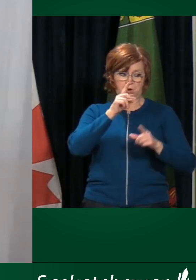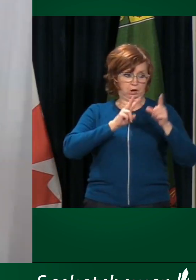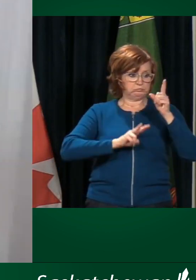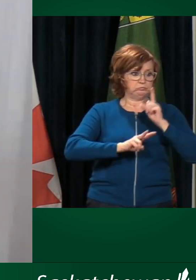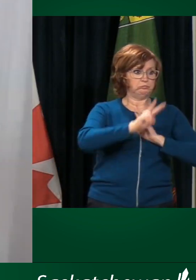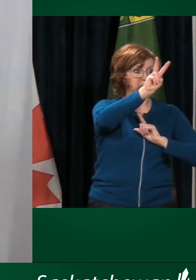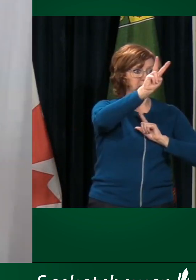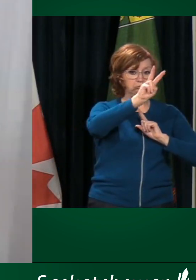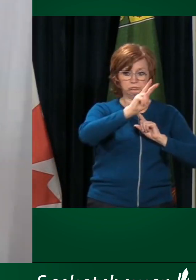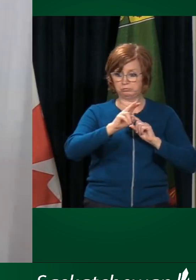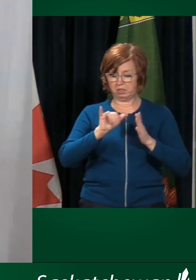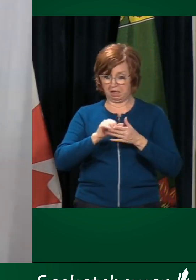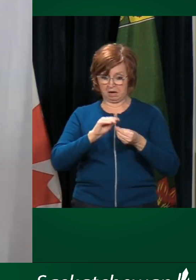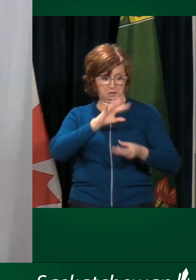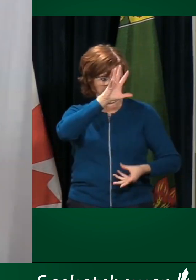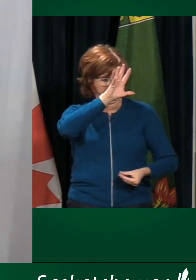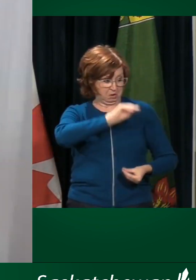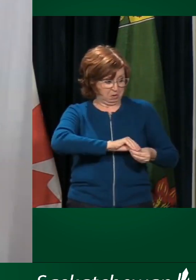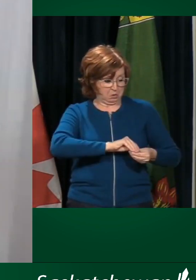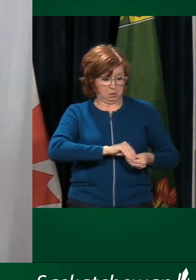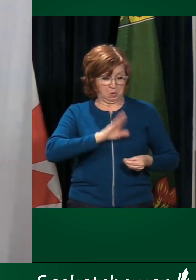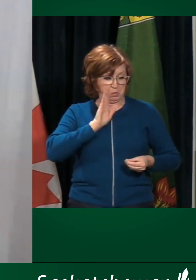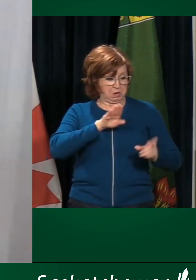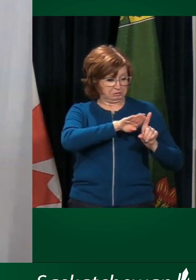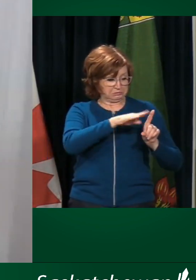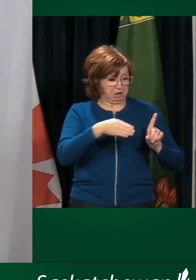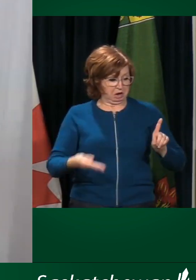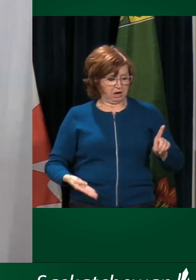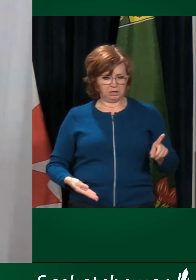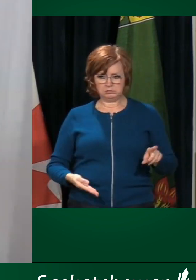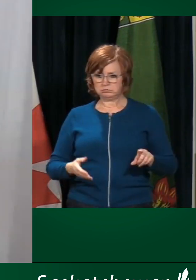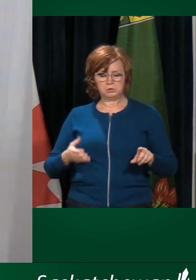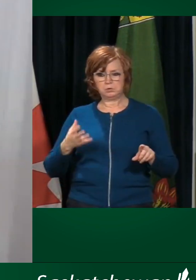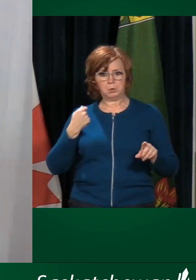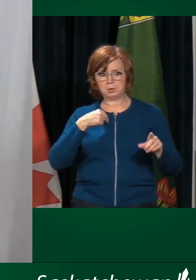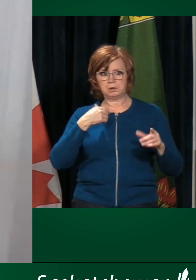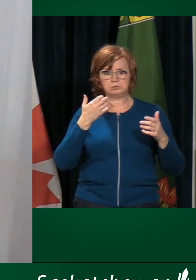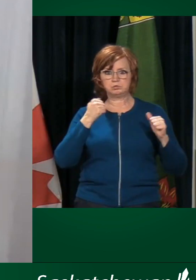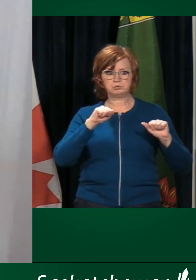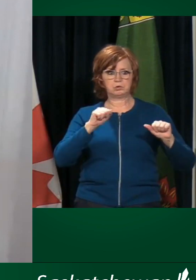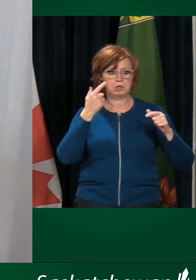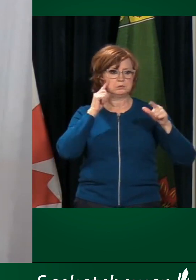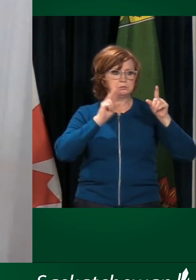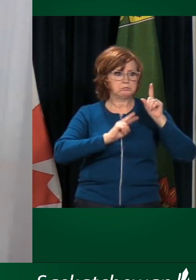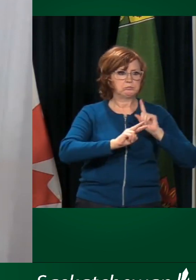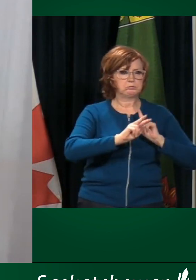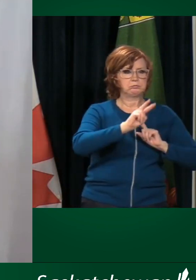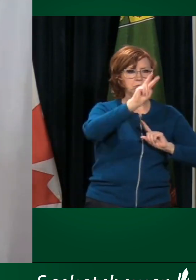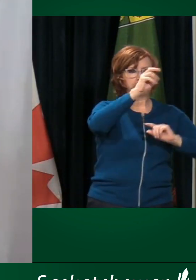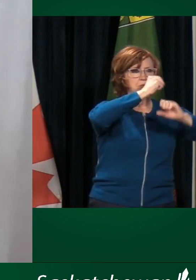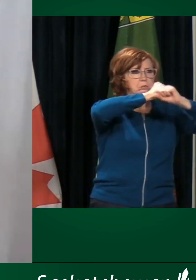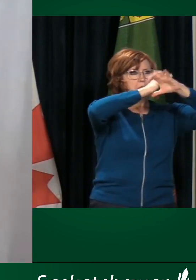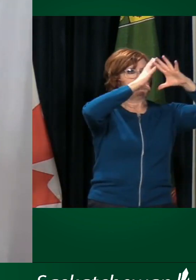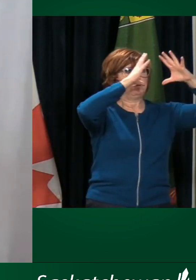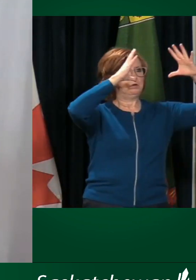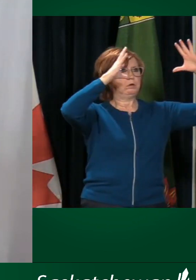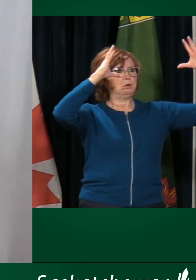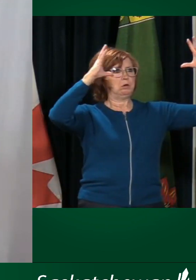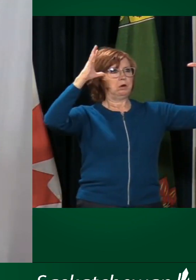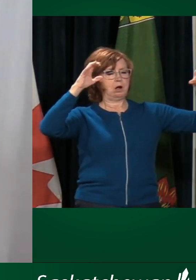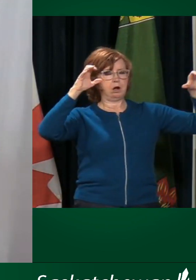saying this many people will die or this many people will come to hospital or this many people will actually get COVID. What we're saying is,